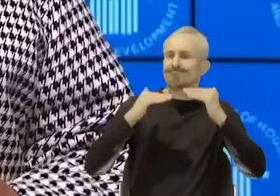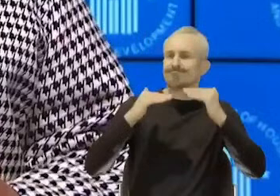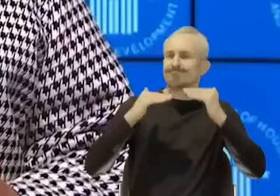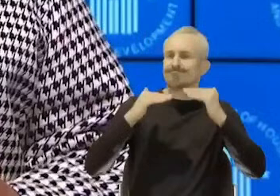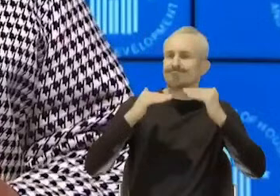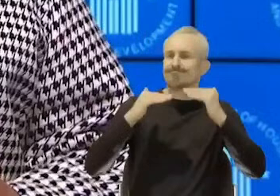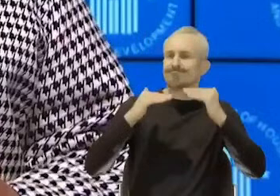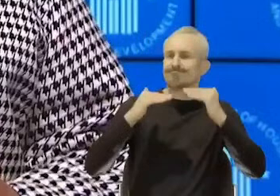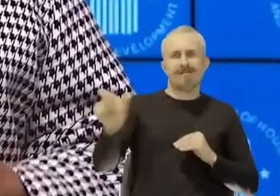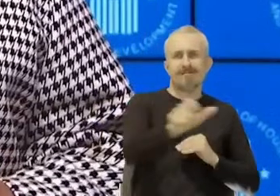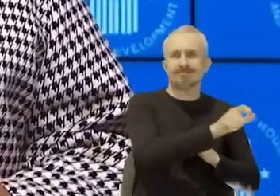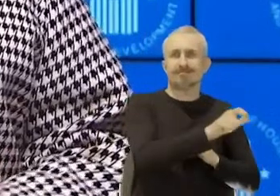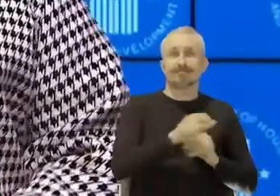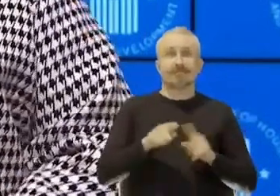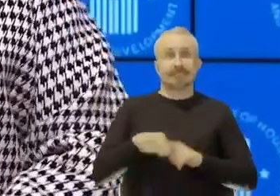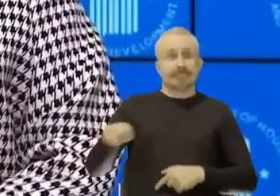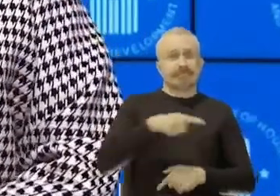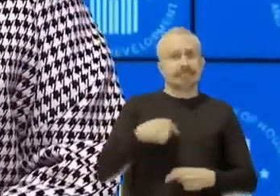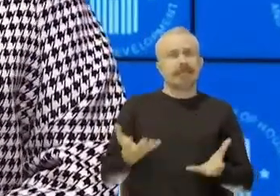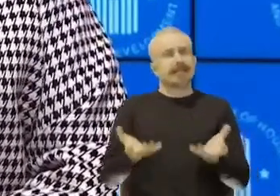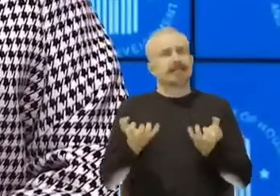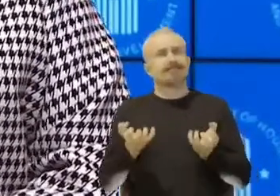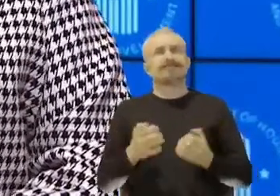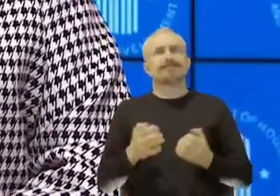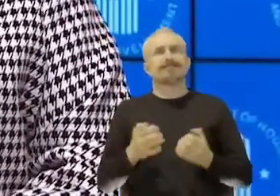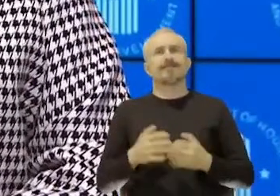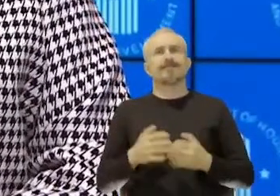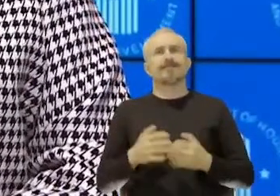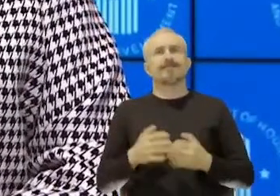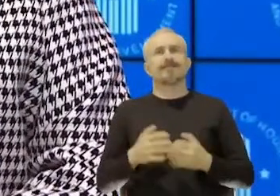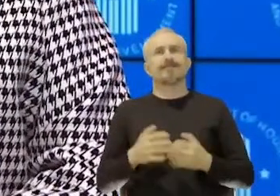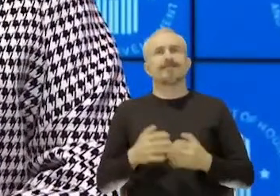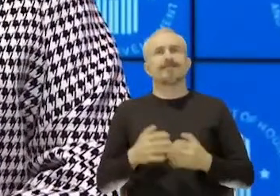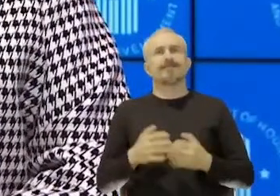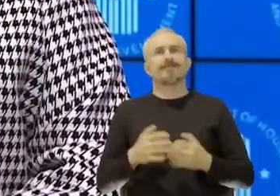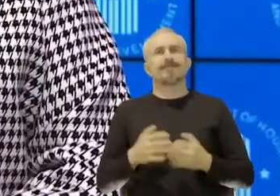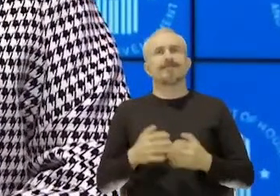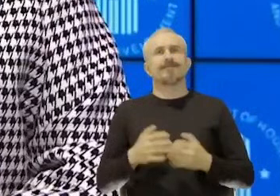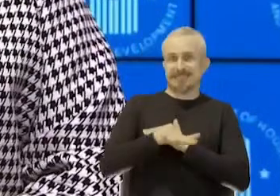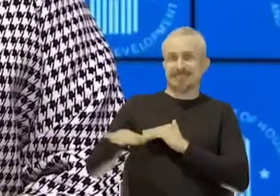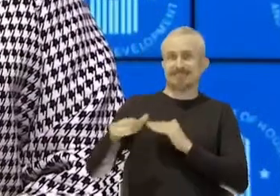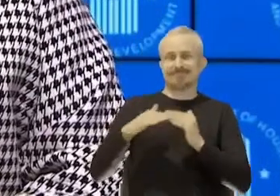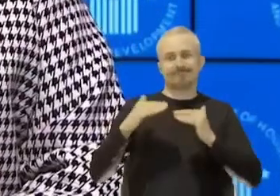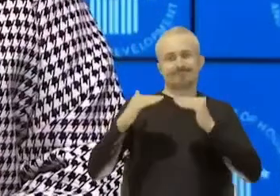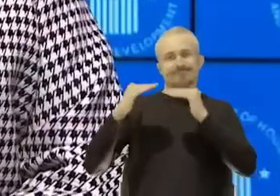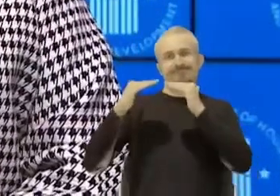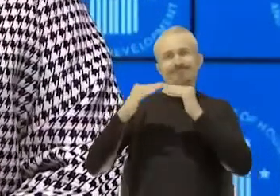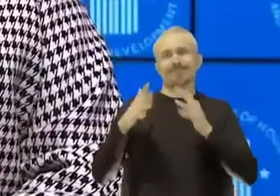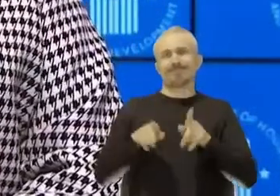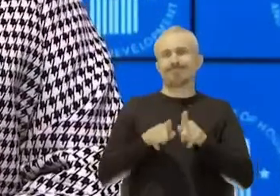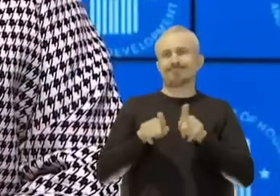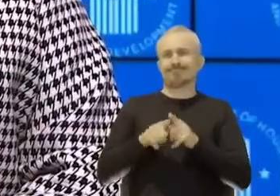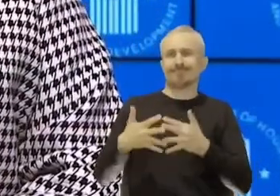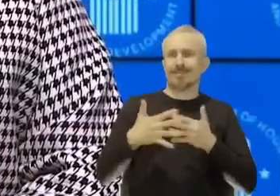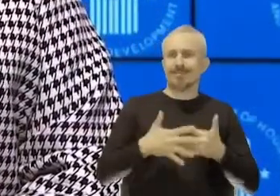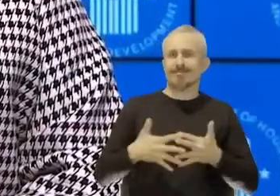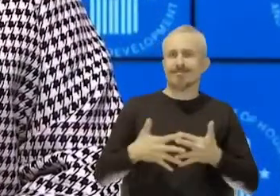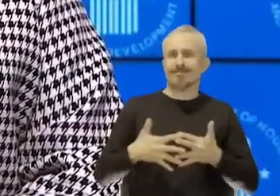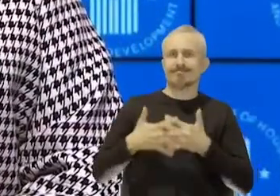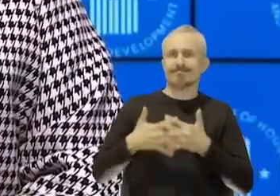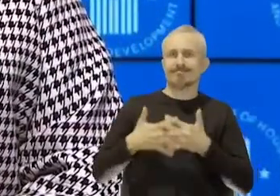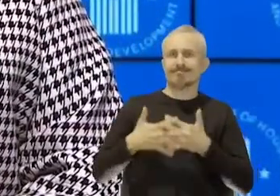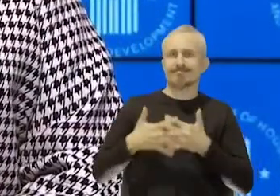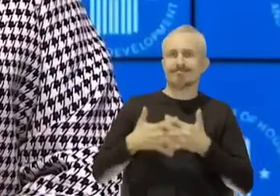at home and supporting the full implementation of the SDGs around the world. My agency, the United